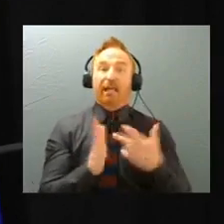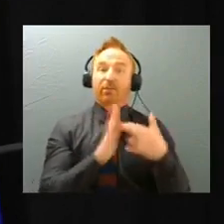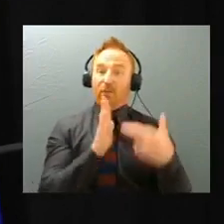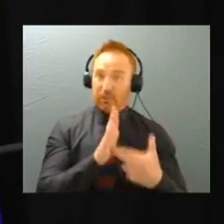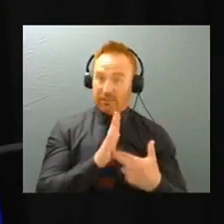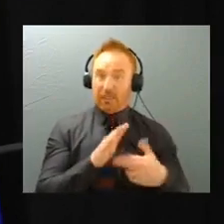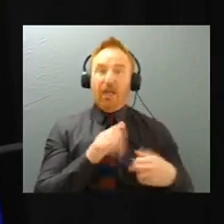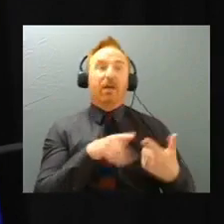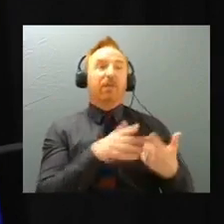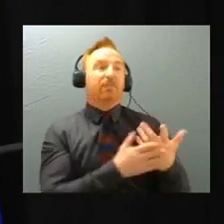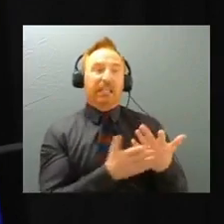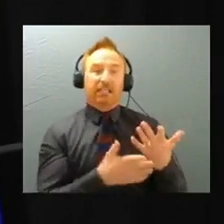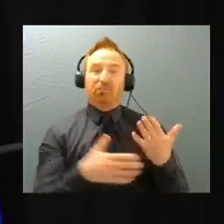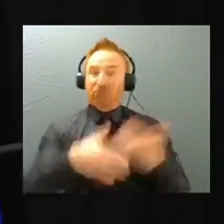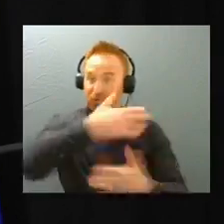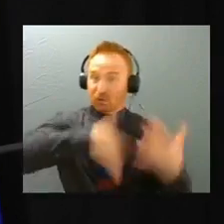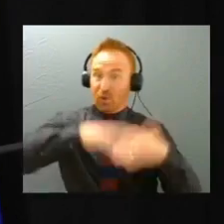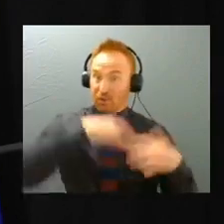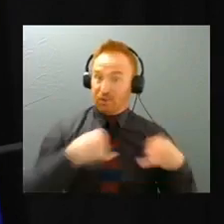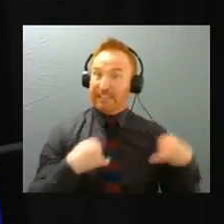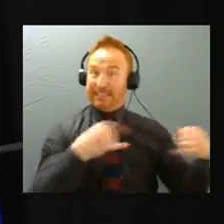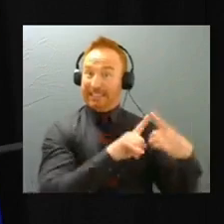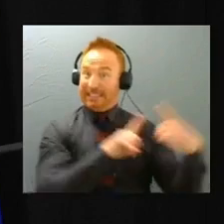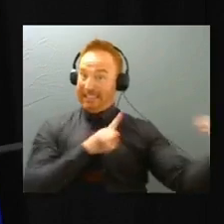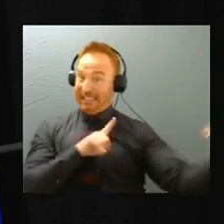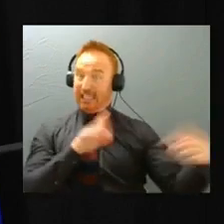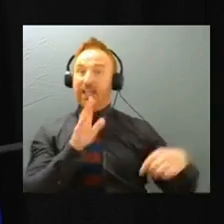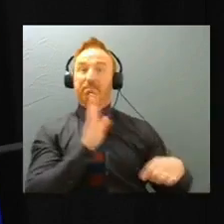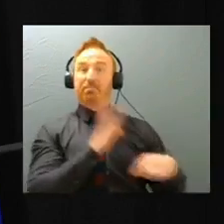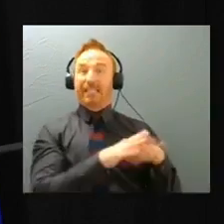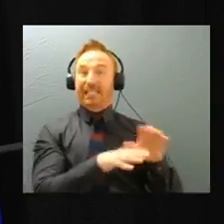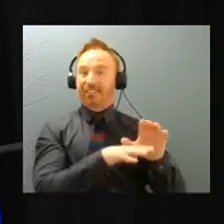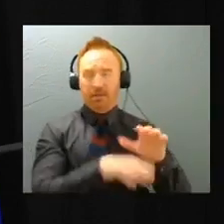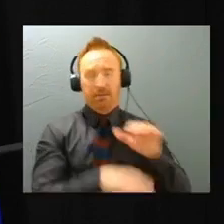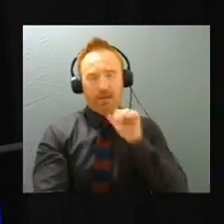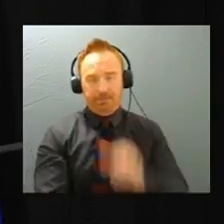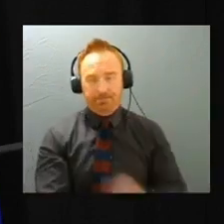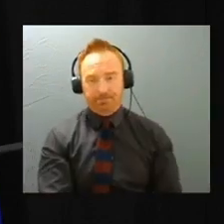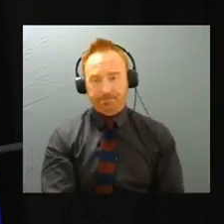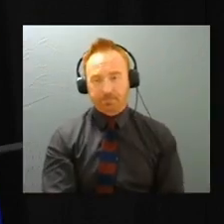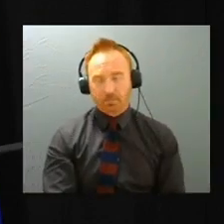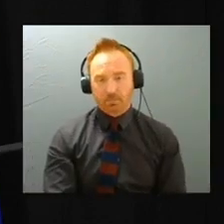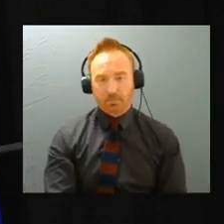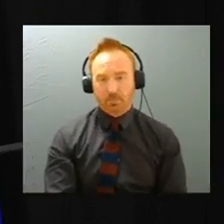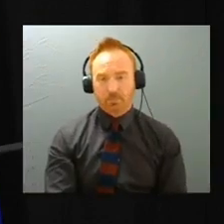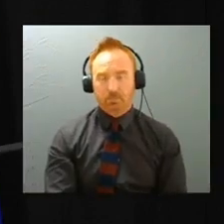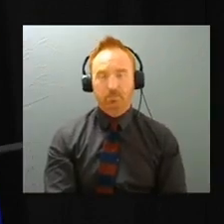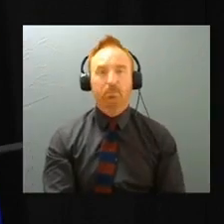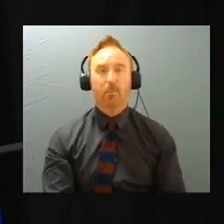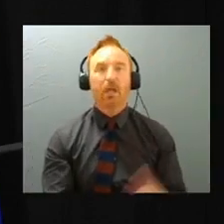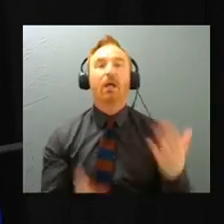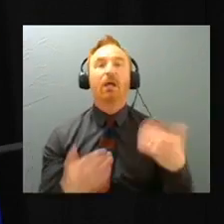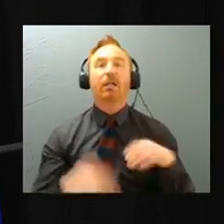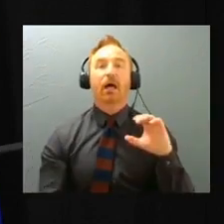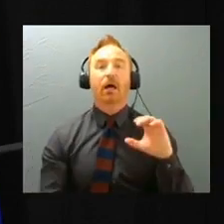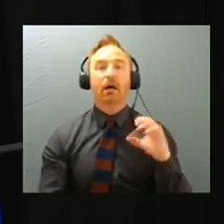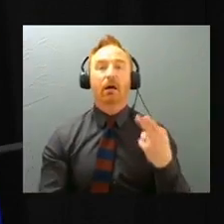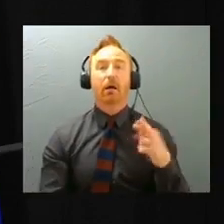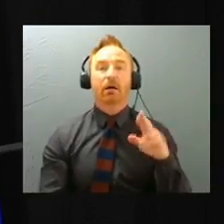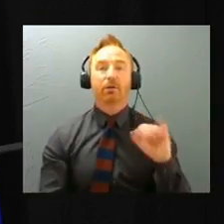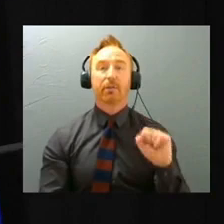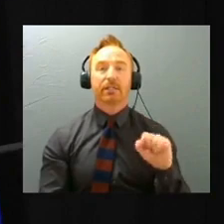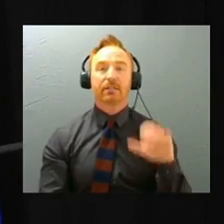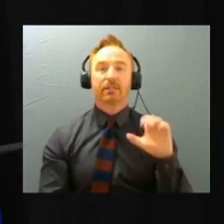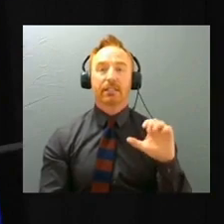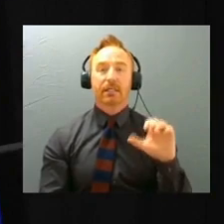to reiterate. Thank you. We'll move now to Chris, CBC. Thanks.